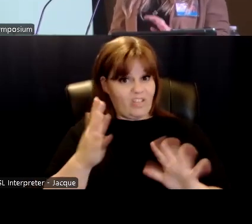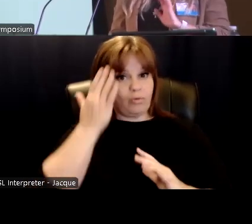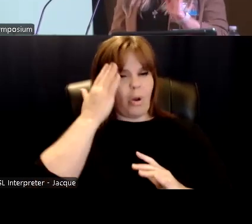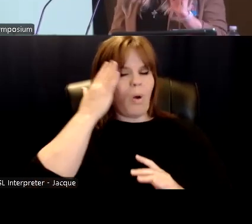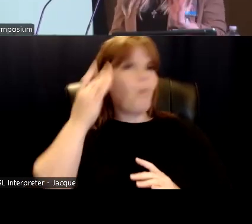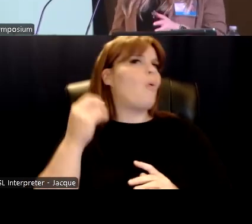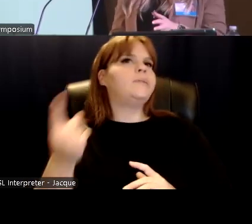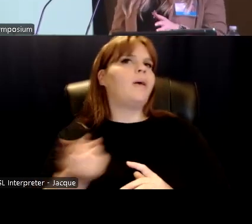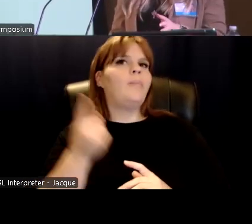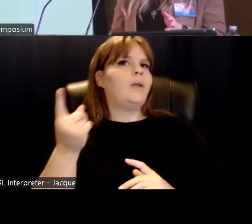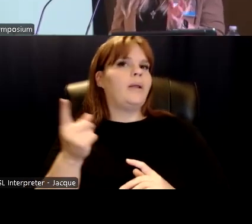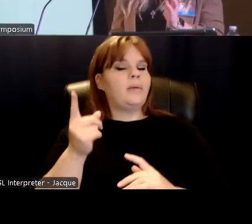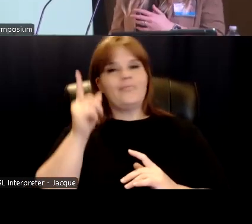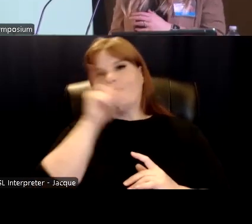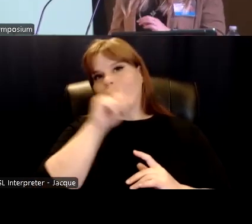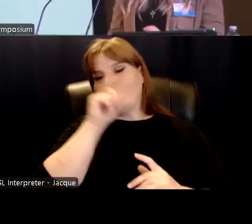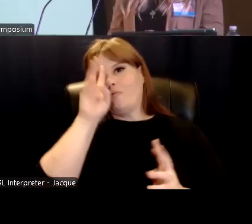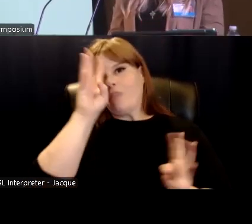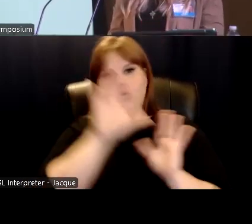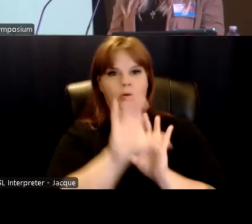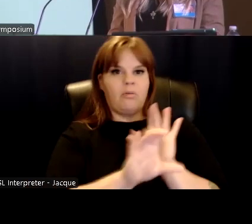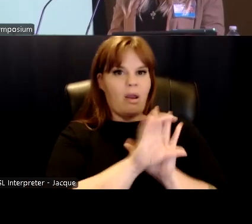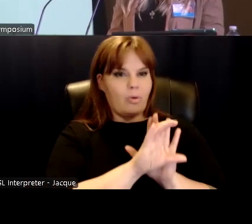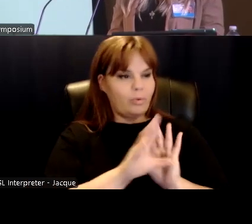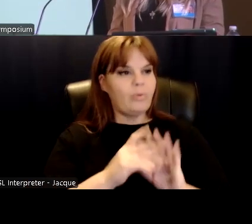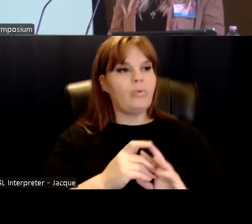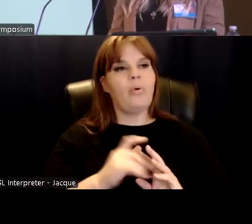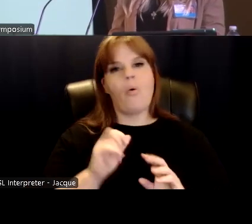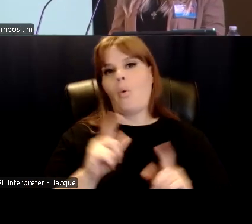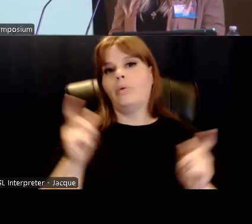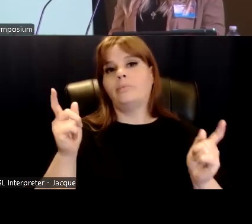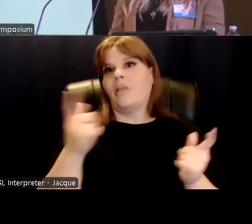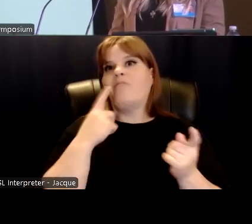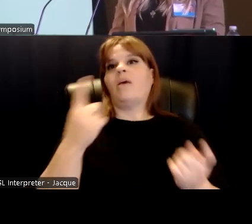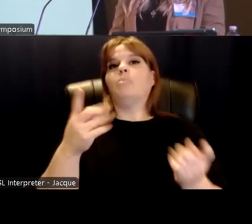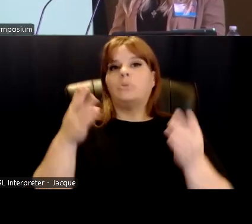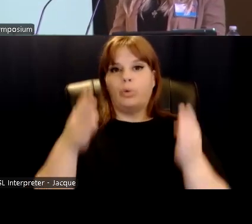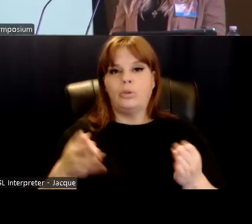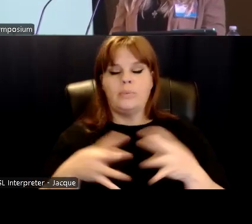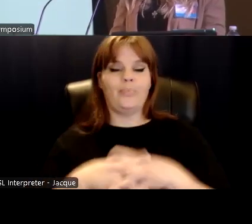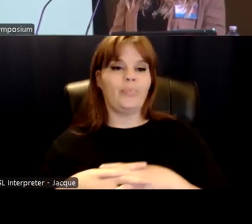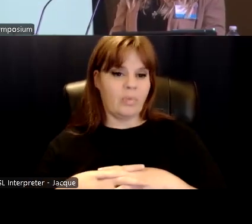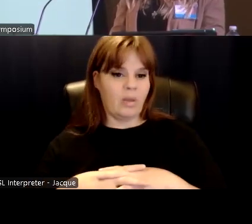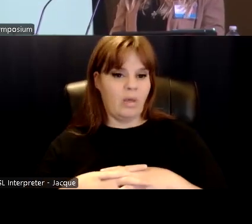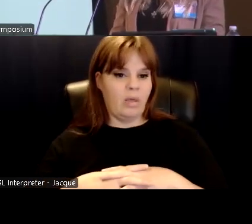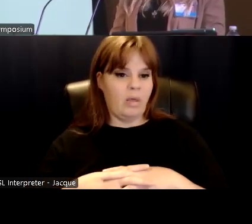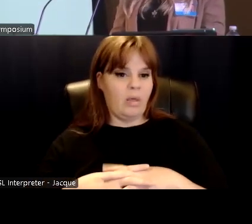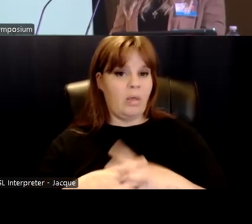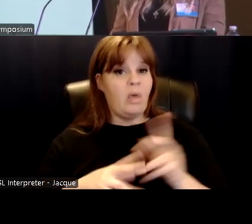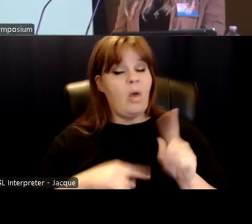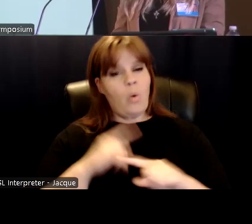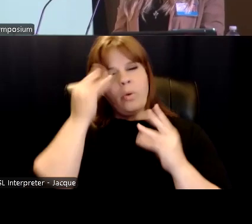be someone that's a fictional character or a celebrity. And when you think of those